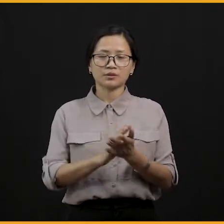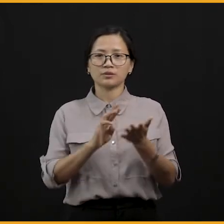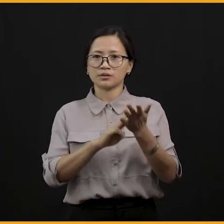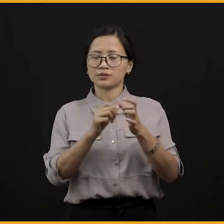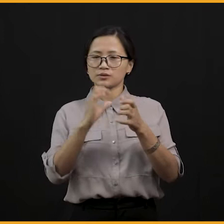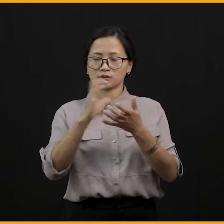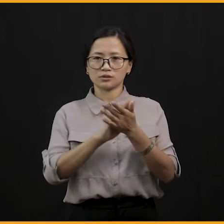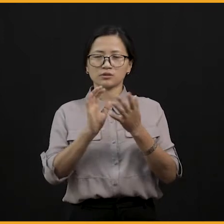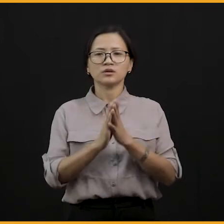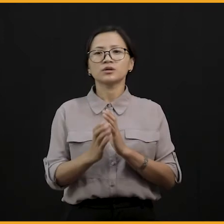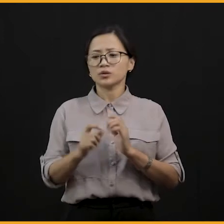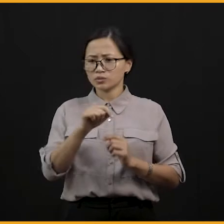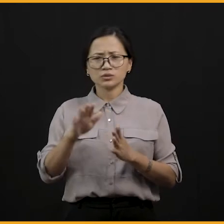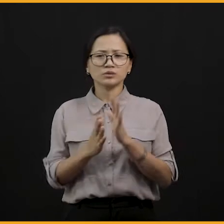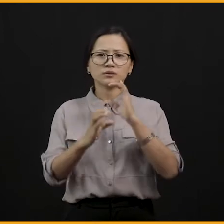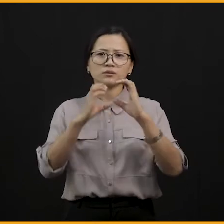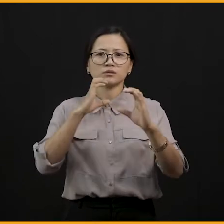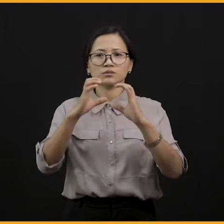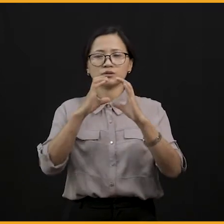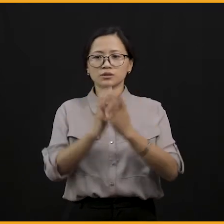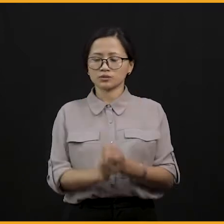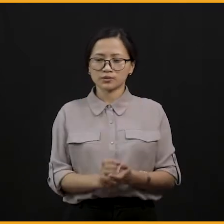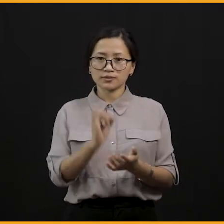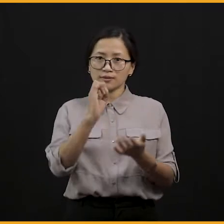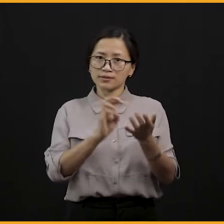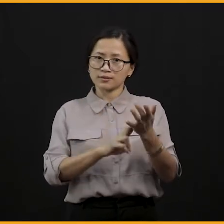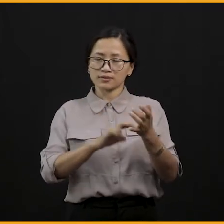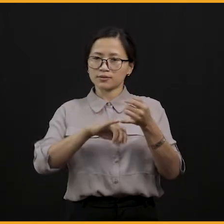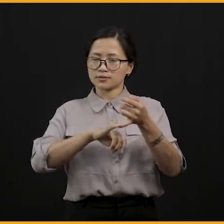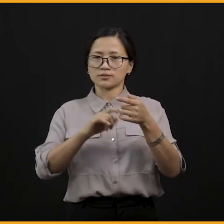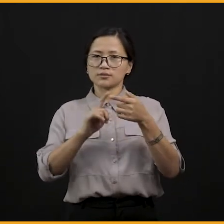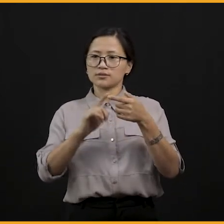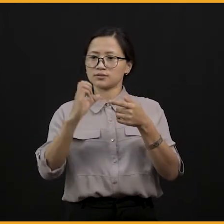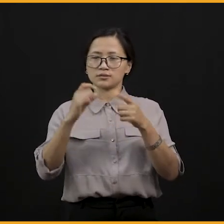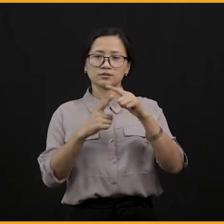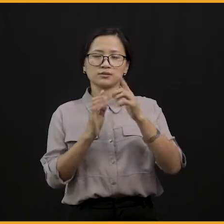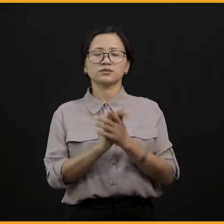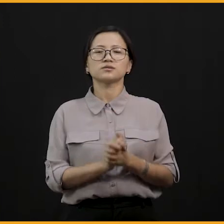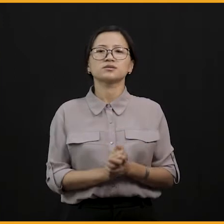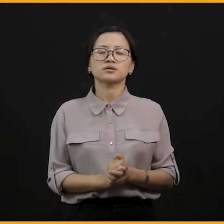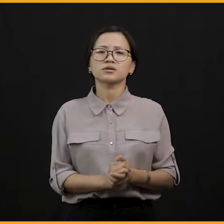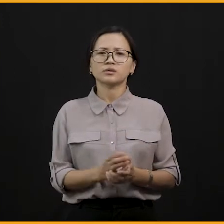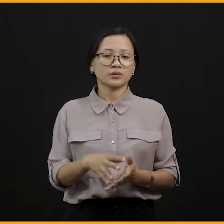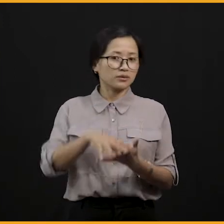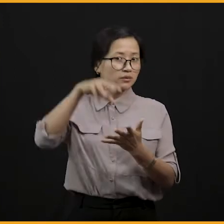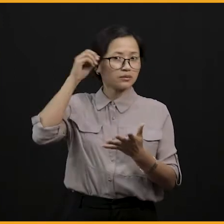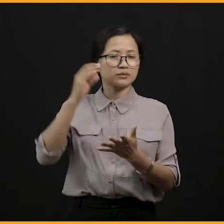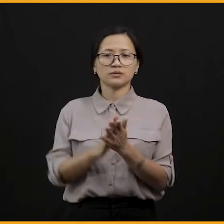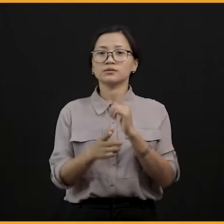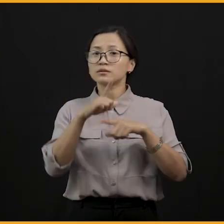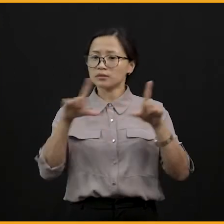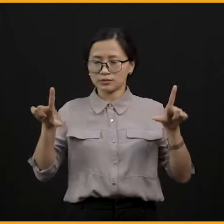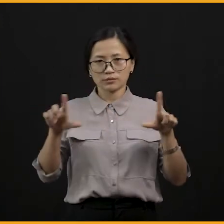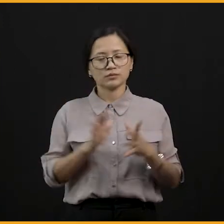which we can communicate with insects. We can learn their language.